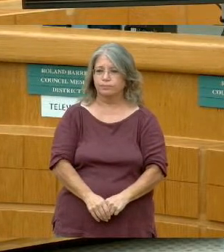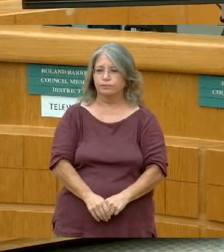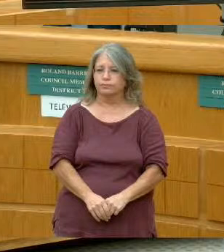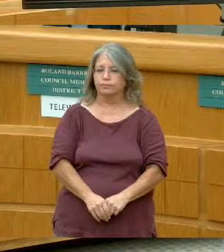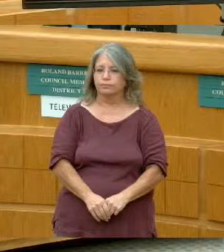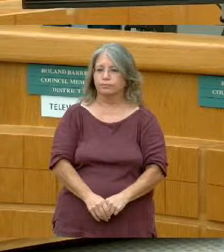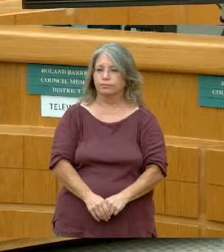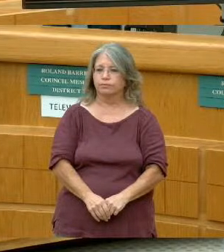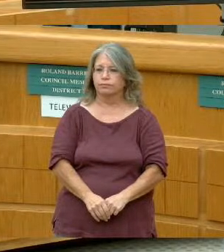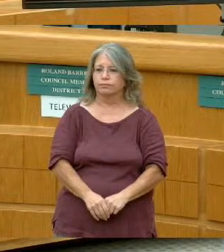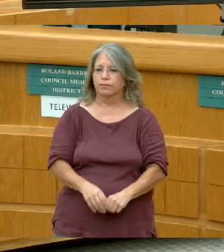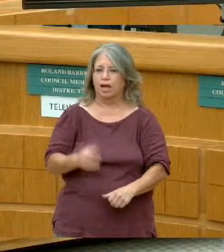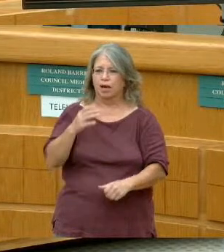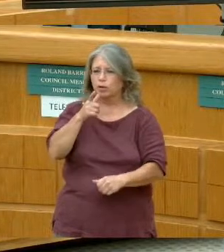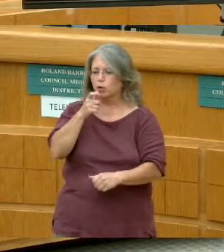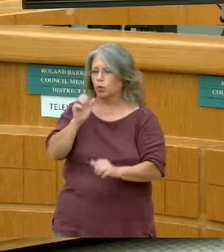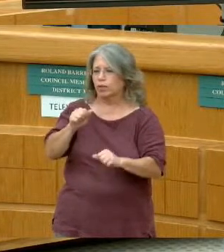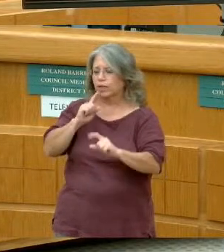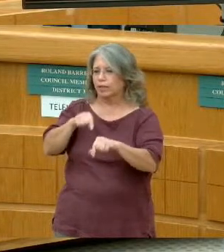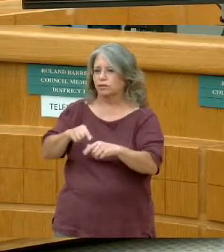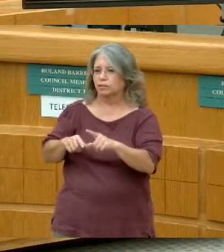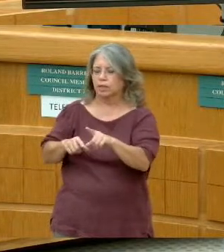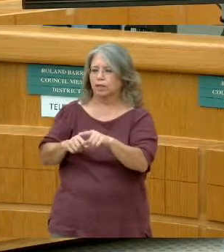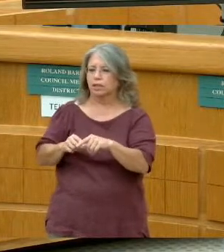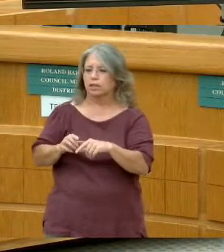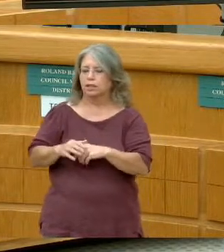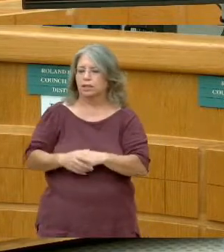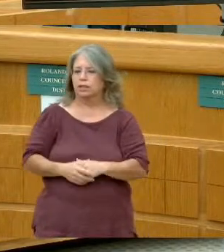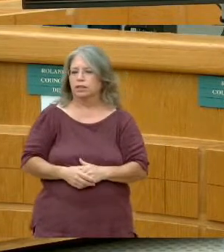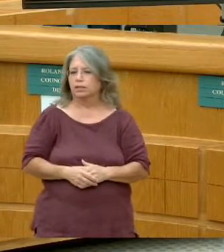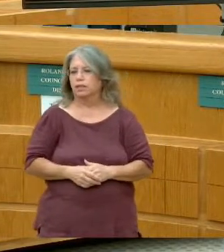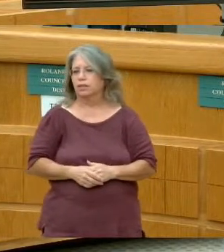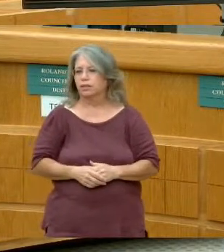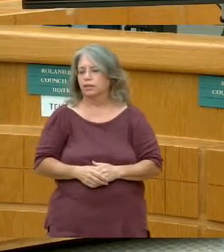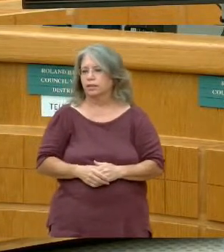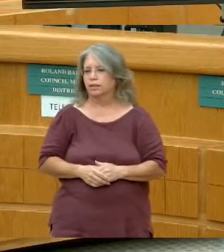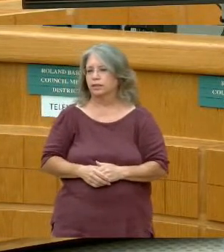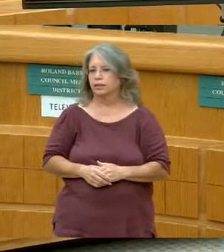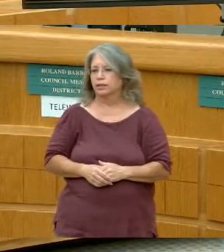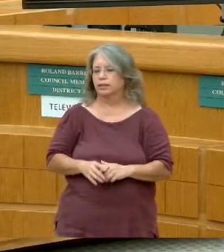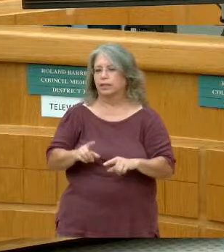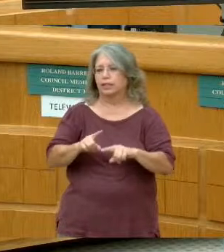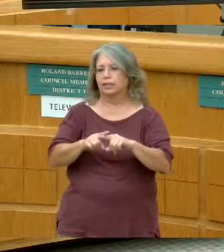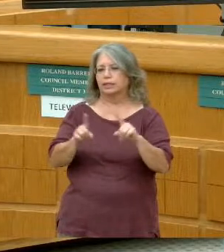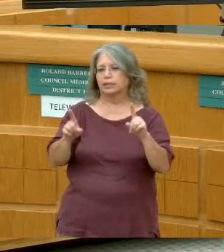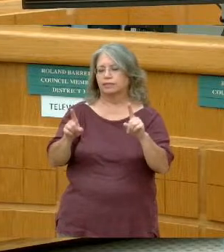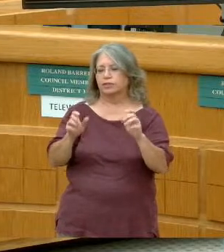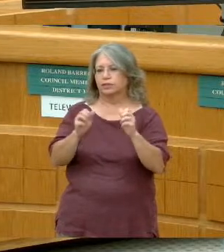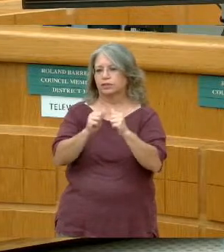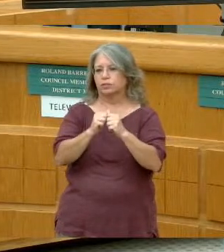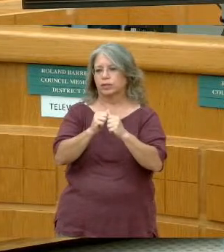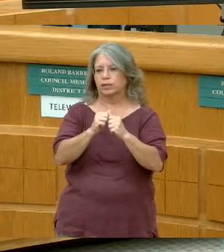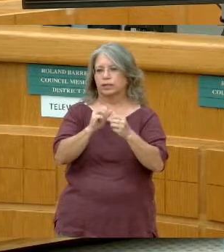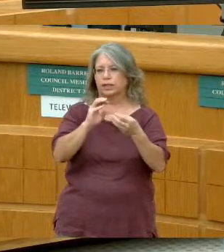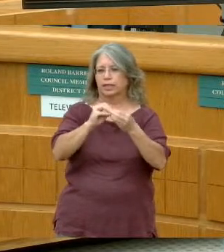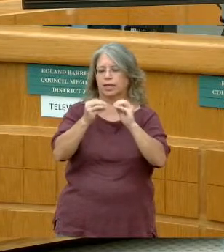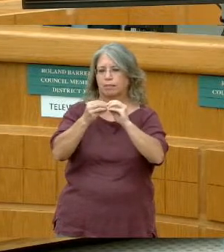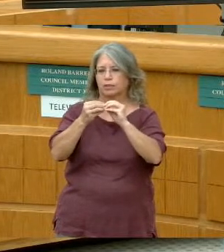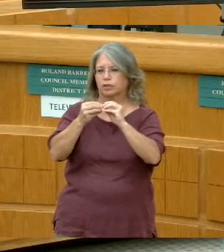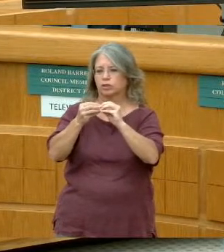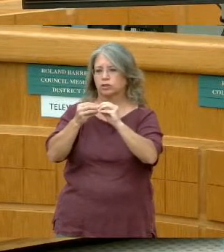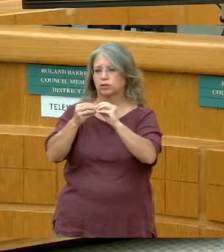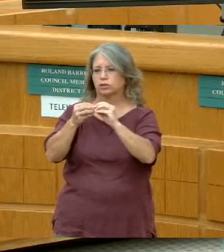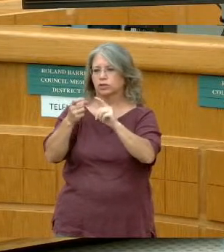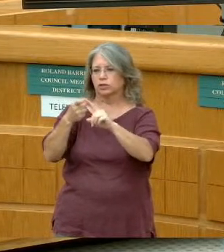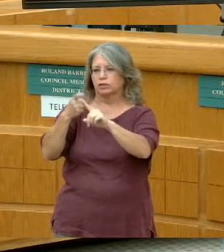I'm not sure if this will be there for you or not. Okay. So the difference in the daily numbers that the state had, did the state conduct those tests, or where did